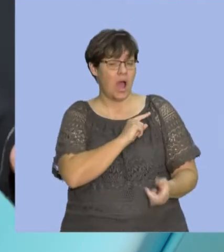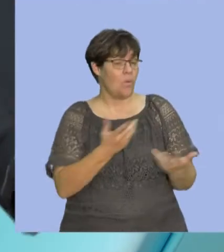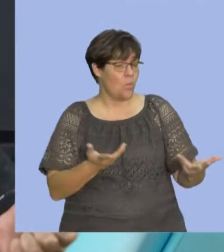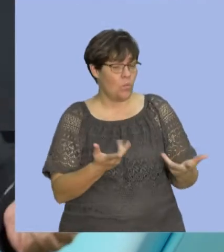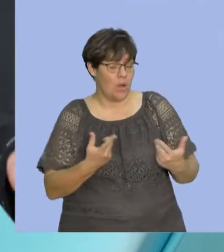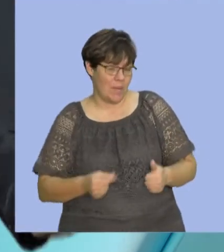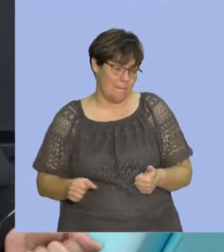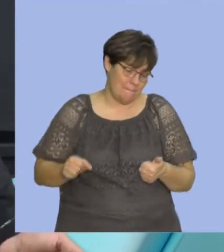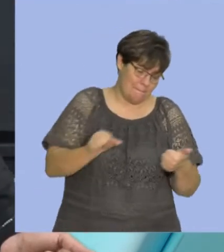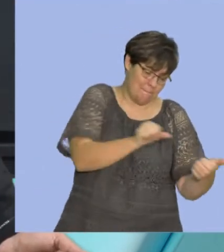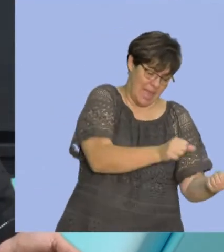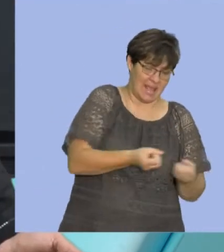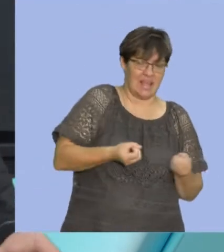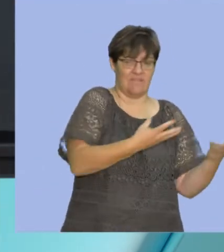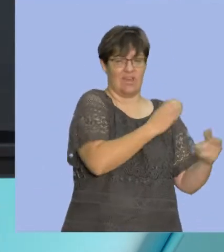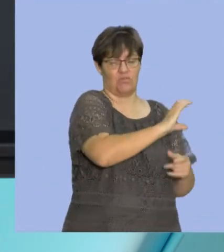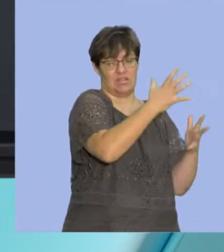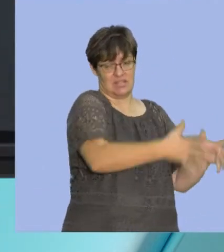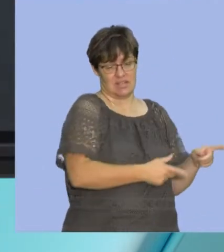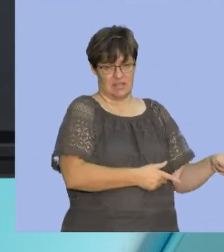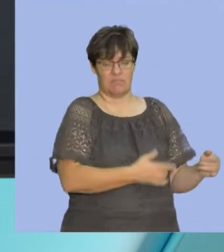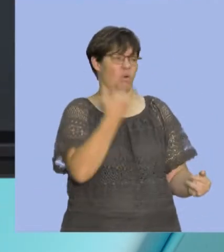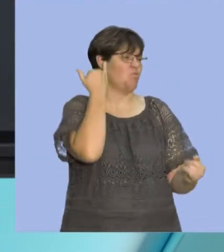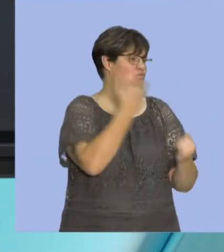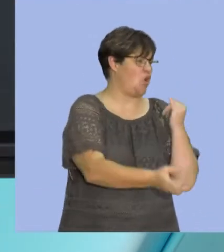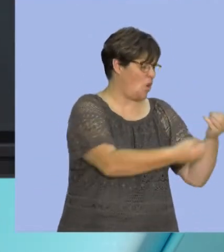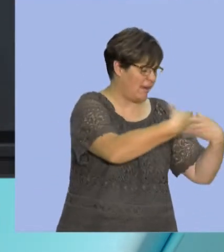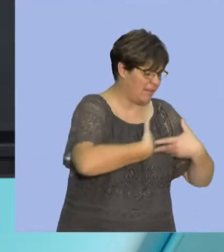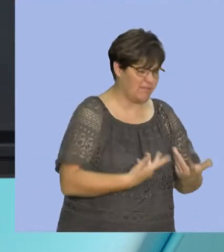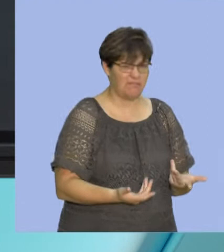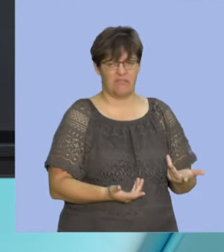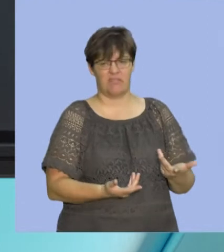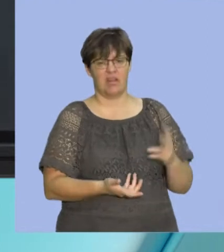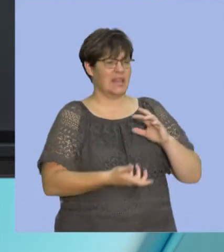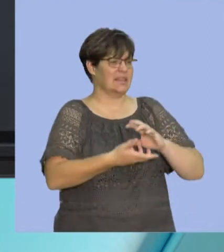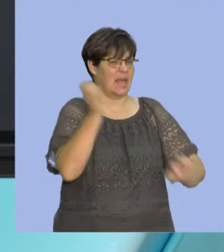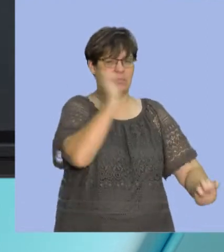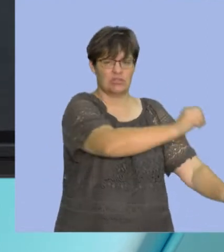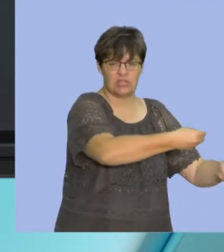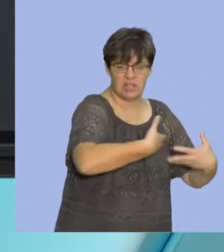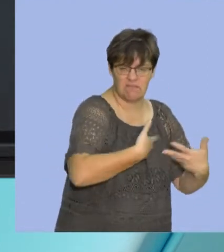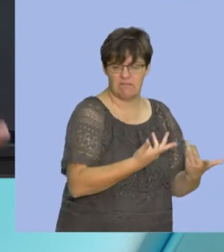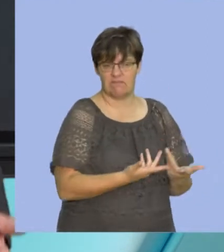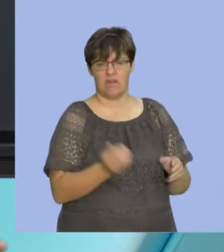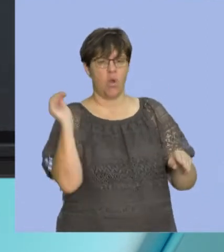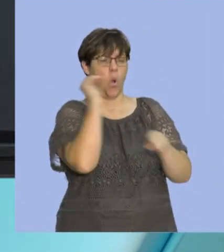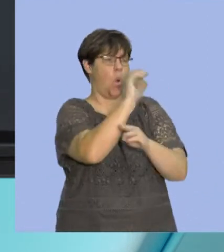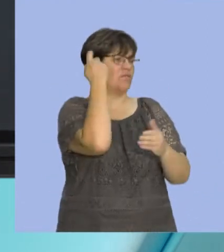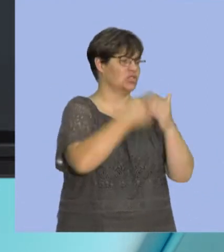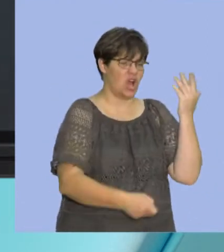goods to our creditors, either wrong goods supplied, damaged goods supplied,